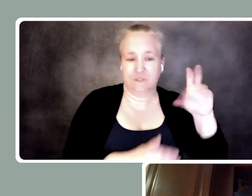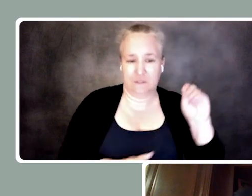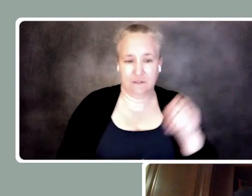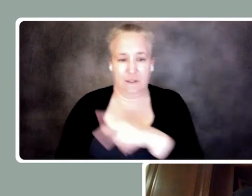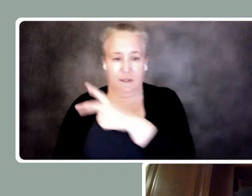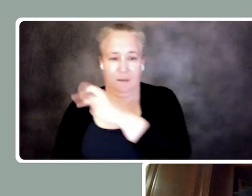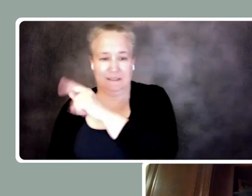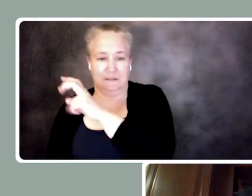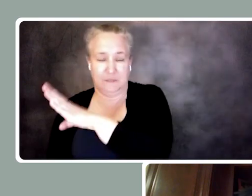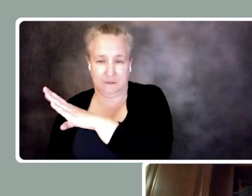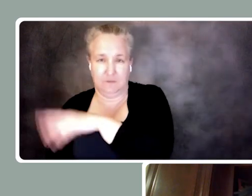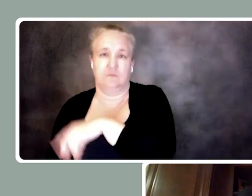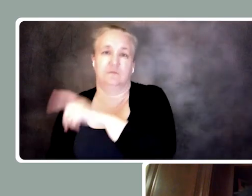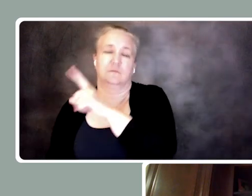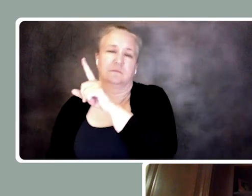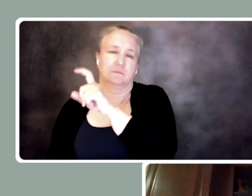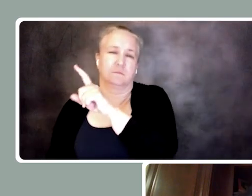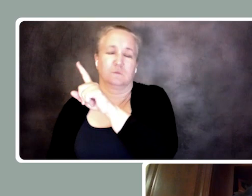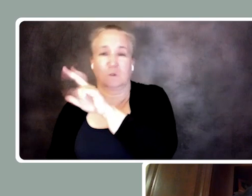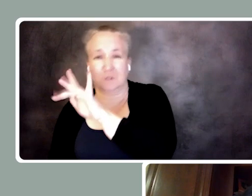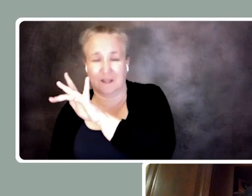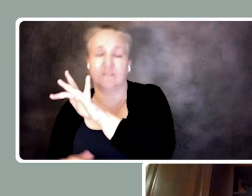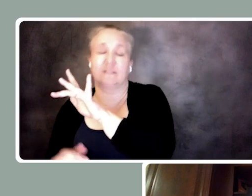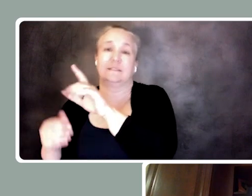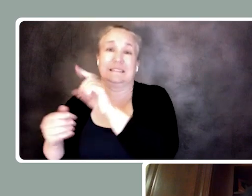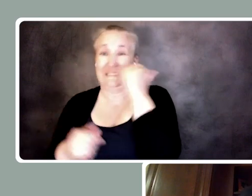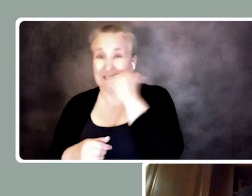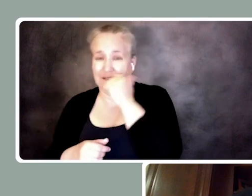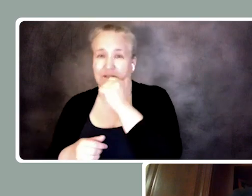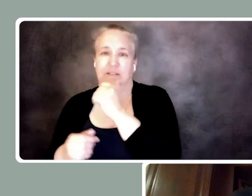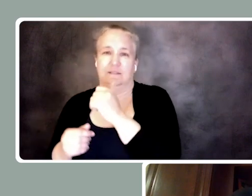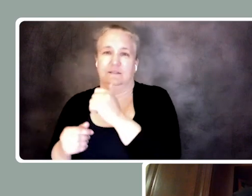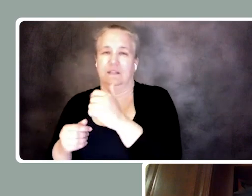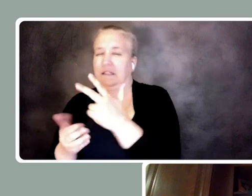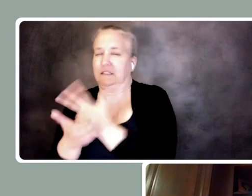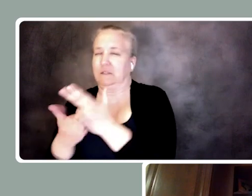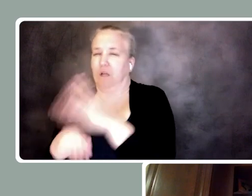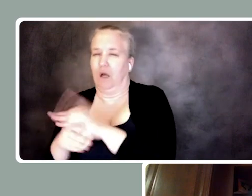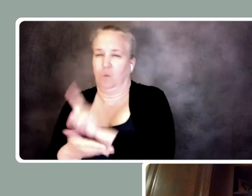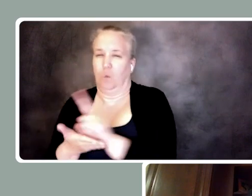100, 125 daily, 3 weeks on, 1 week off, with careful monitoring for toxicities.